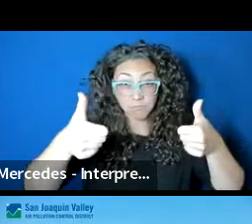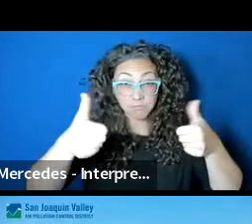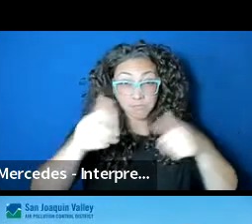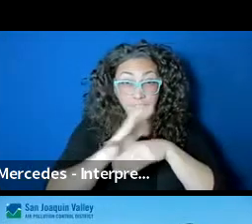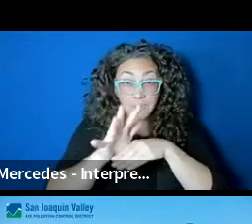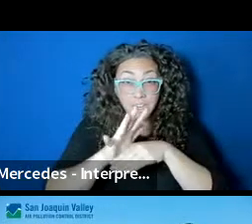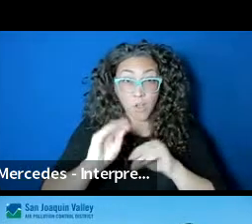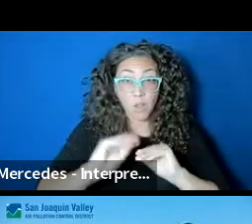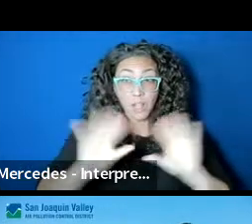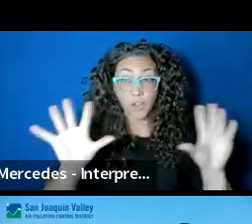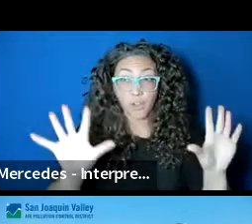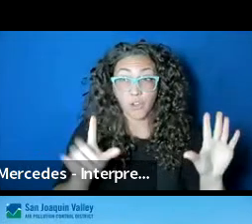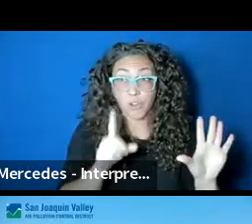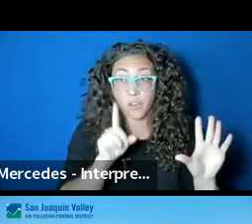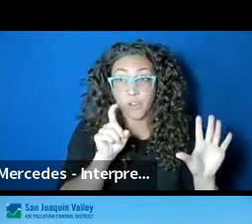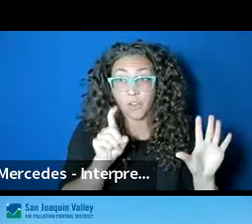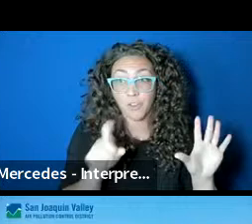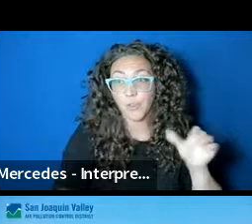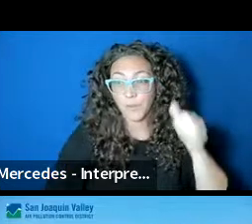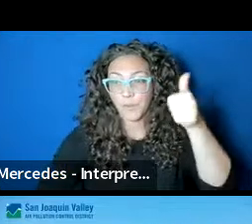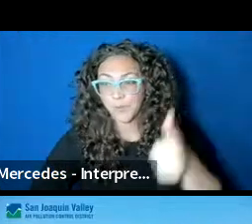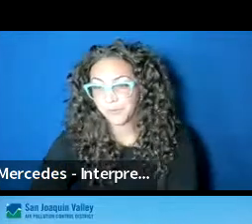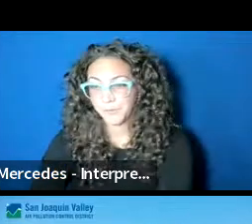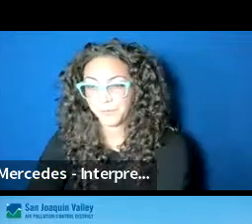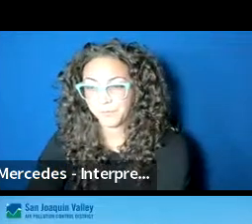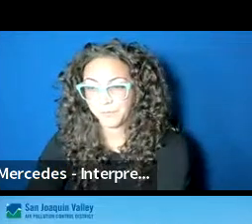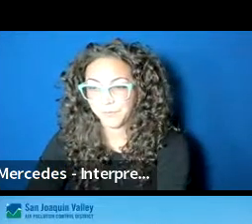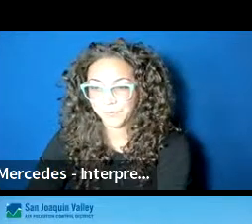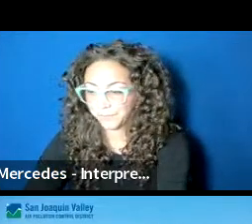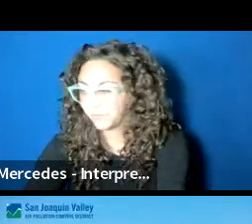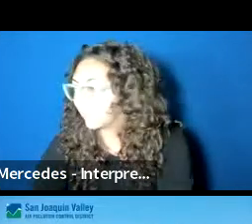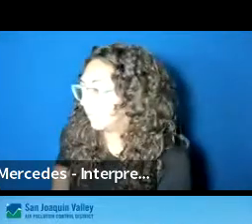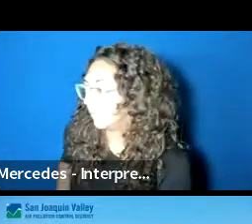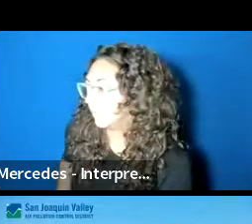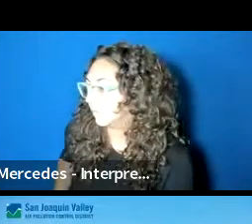Yeah, I think clearly. Thank you.